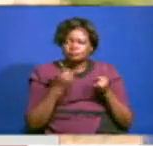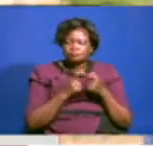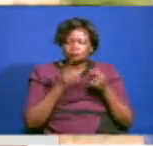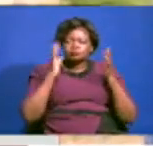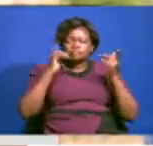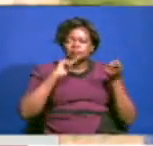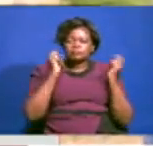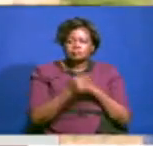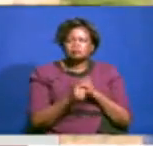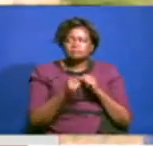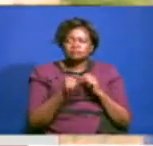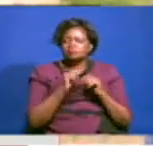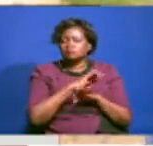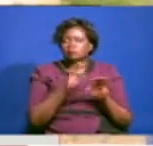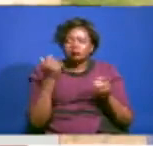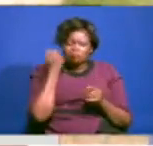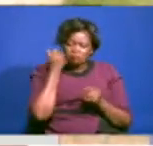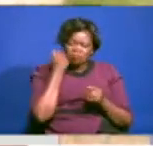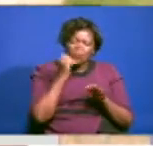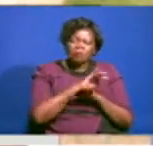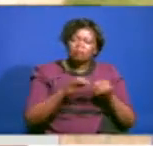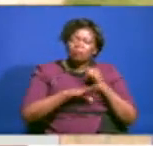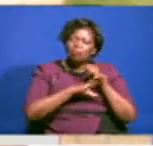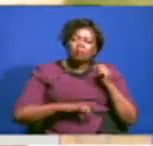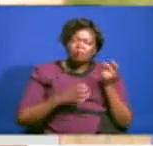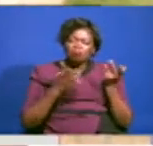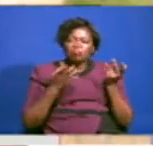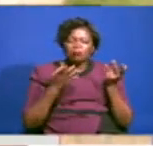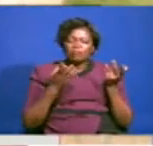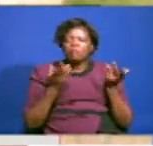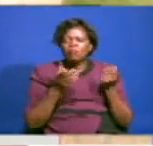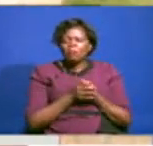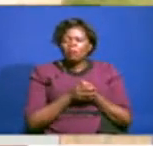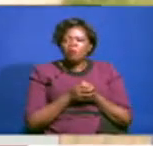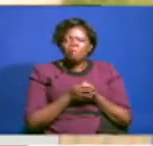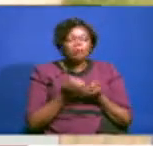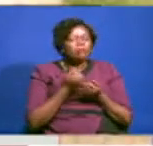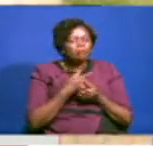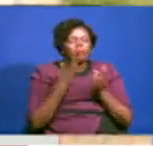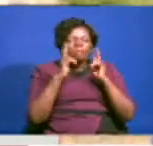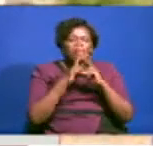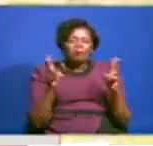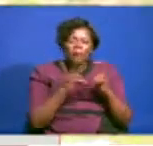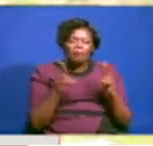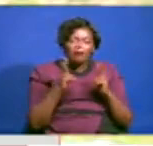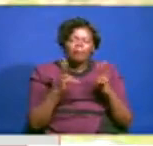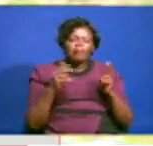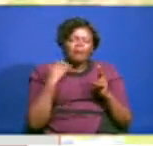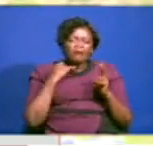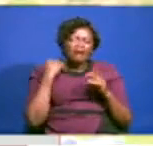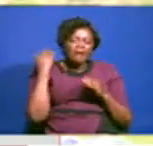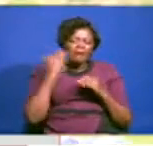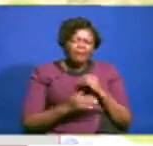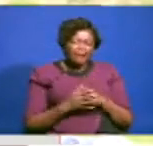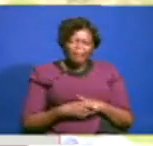hakuna magonjwa, hakuna wizi inaendelea kila mahali. Wizi imekoma kabisa. Mahali